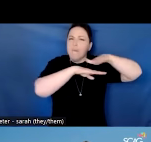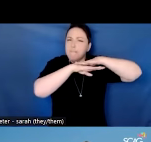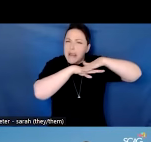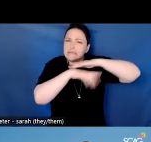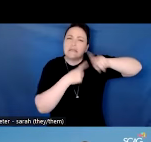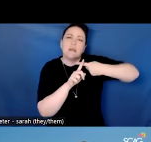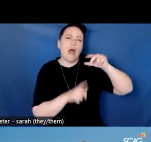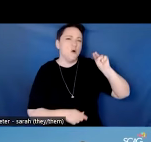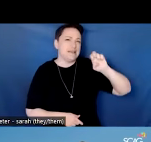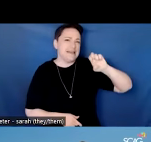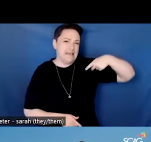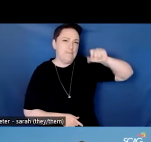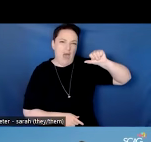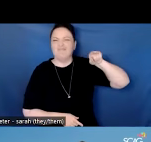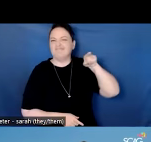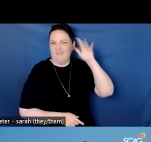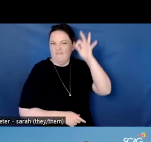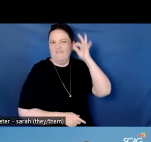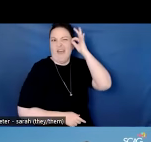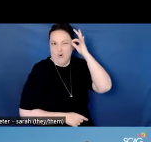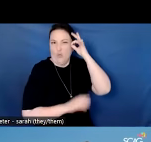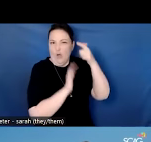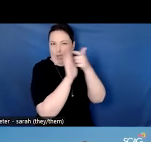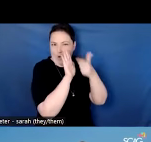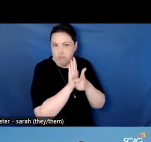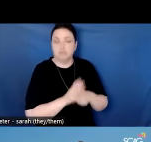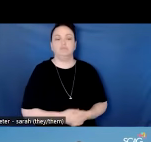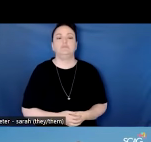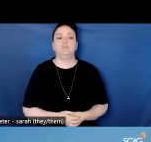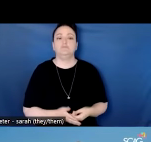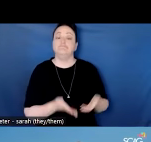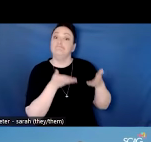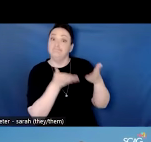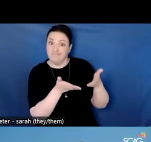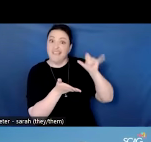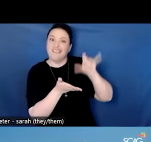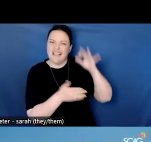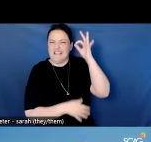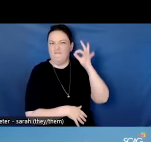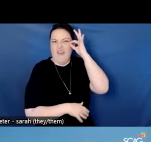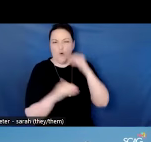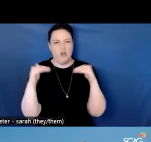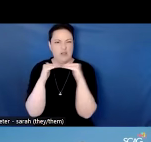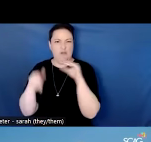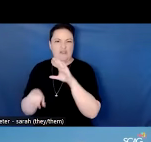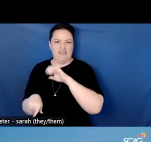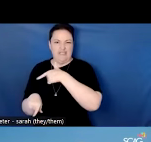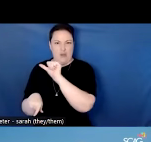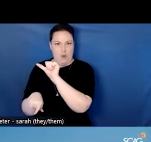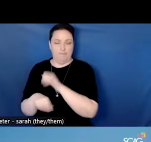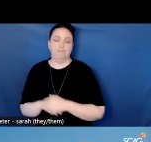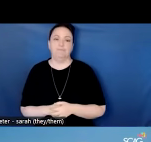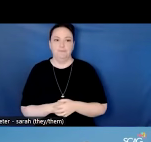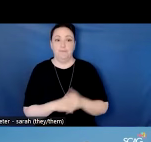NEPA. NEPA, the National Environmental Policy Act, is the federal equivalent of CEQA. A proposed project